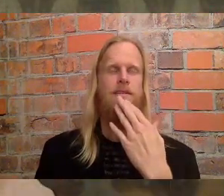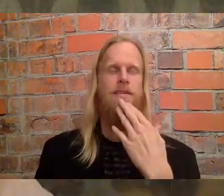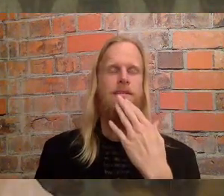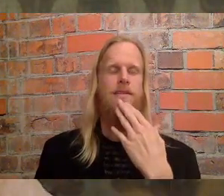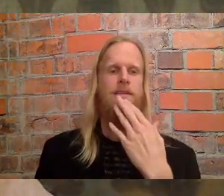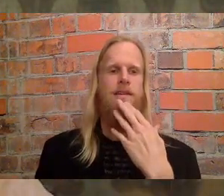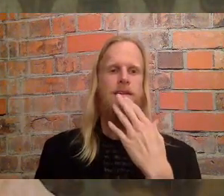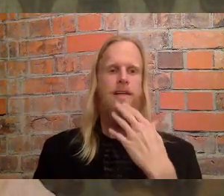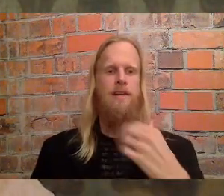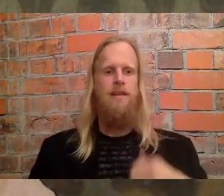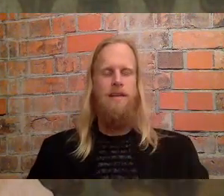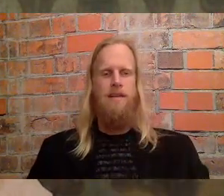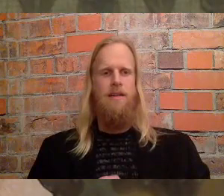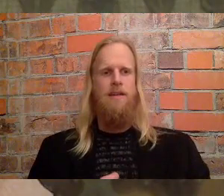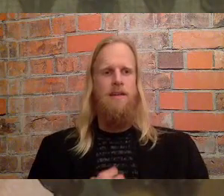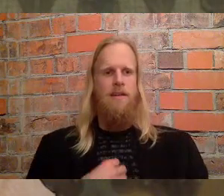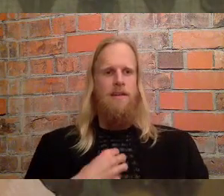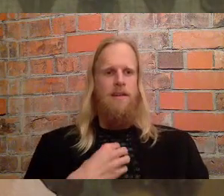Tapping the chest.